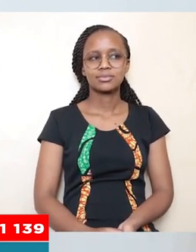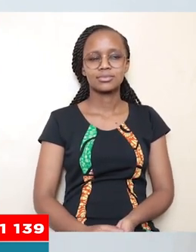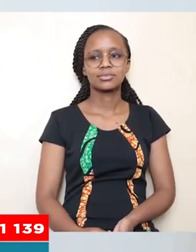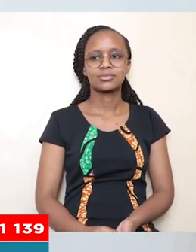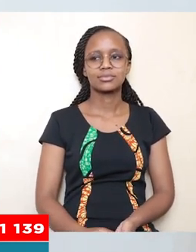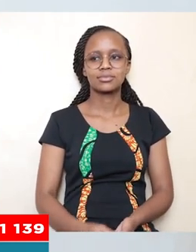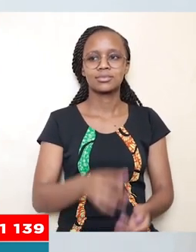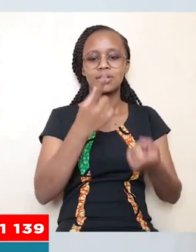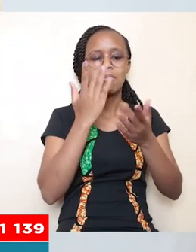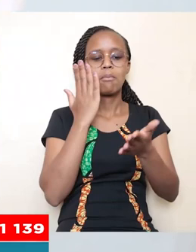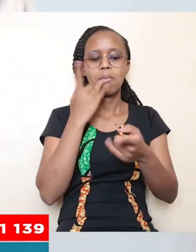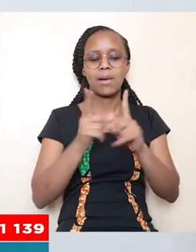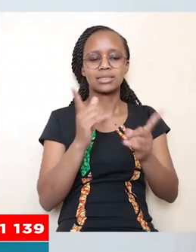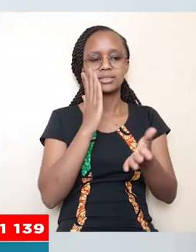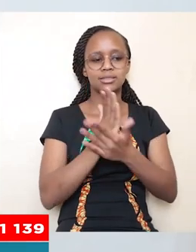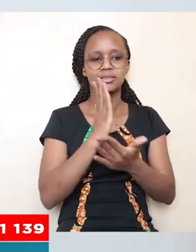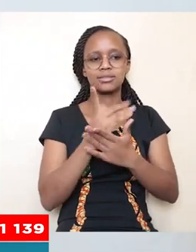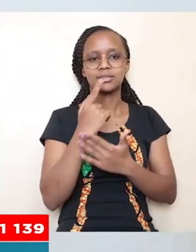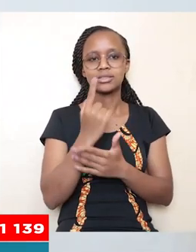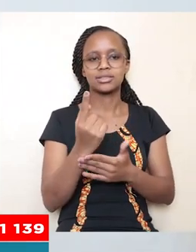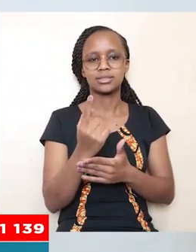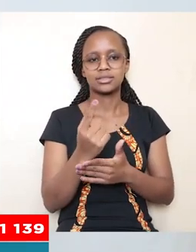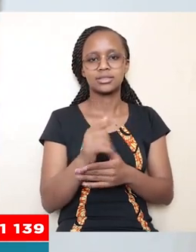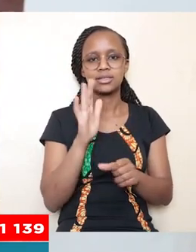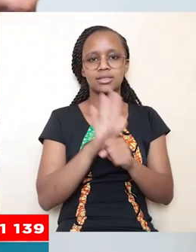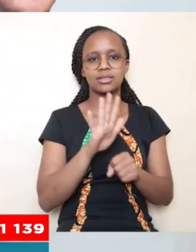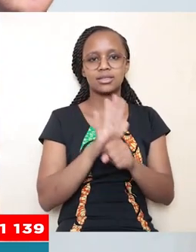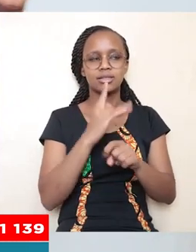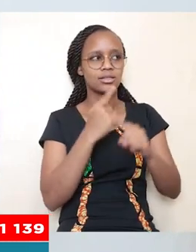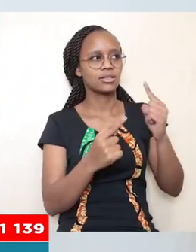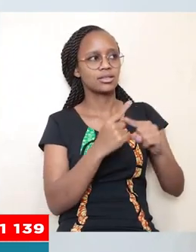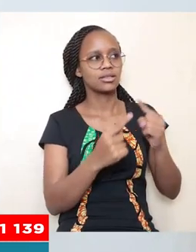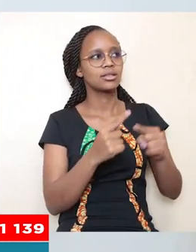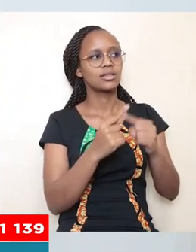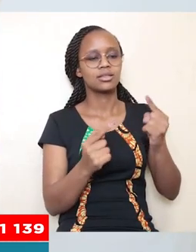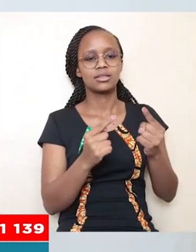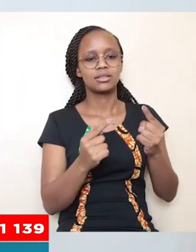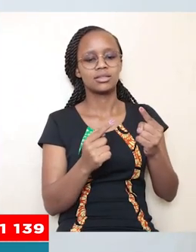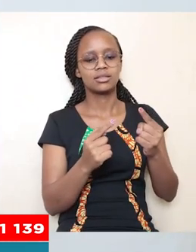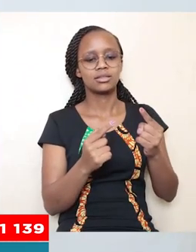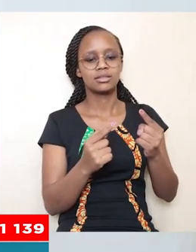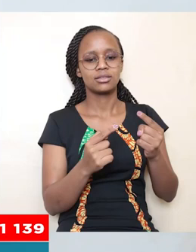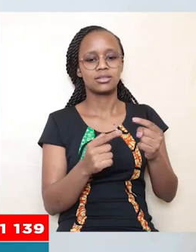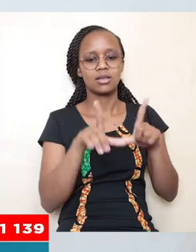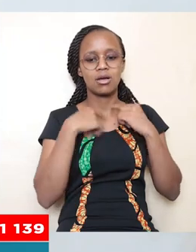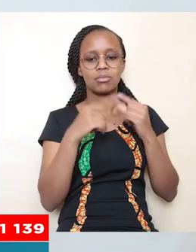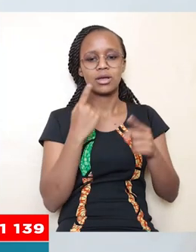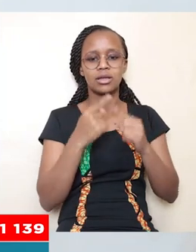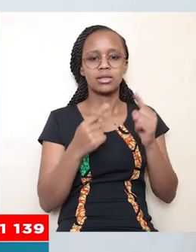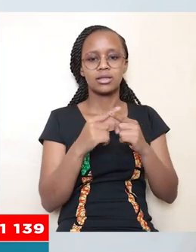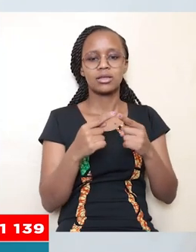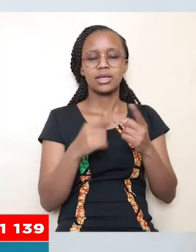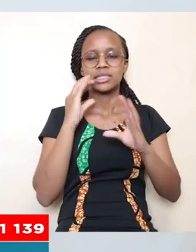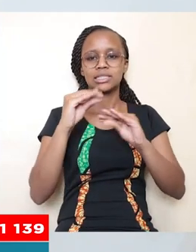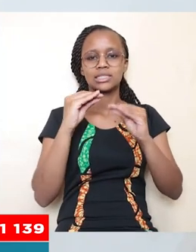But there is truth. Let me tell you the truth. You know, most of my years, I have spent most of my priesthood years in marriage